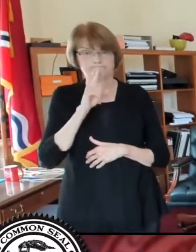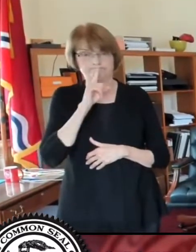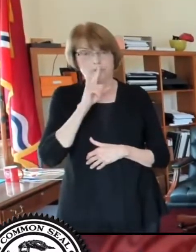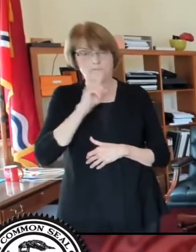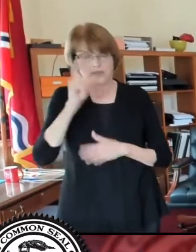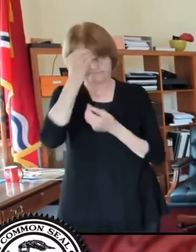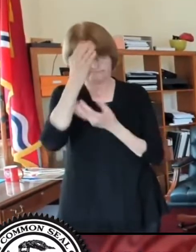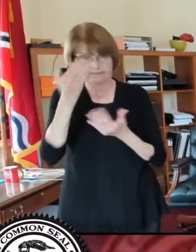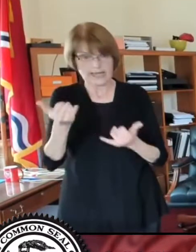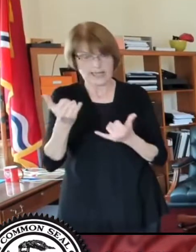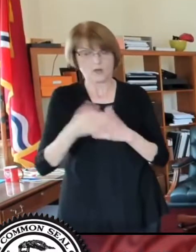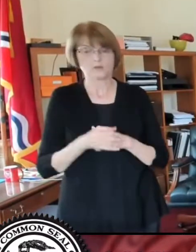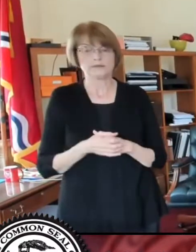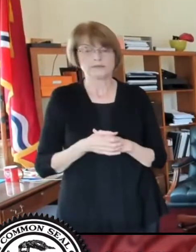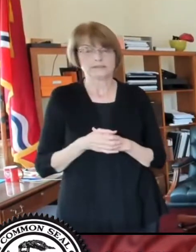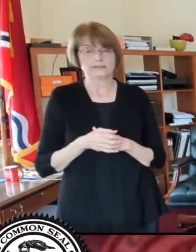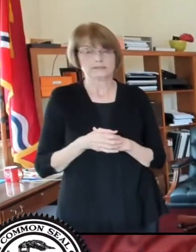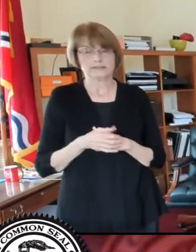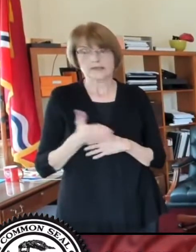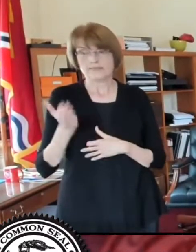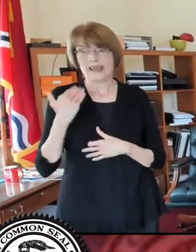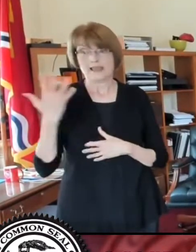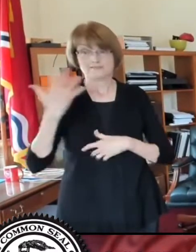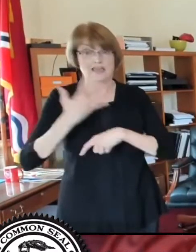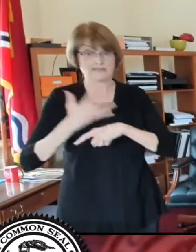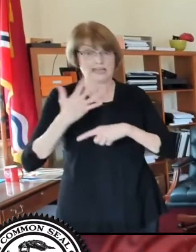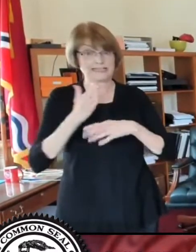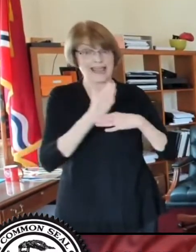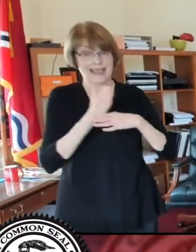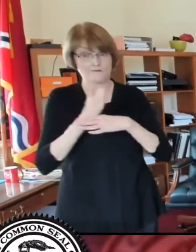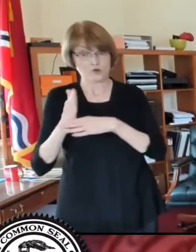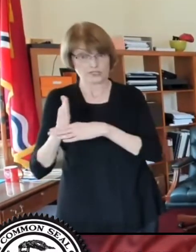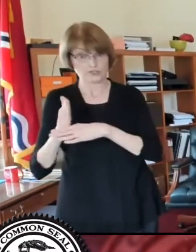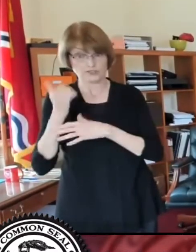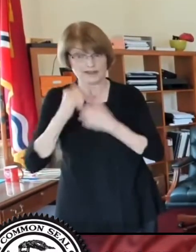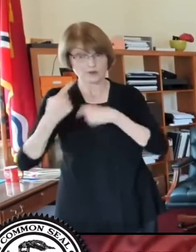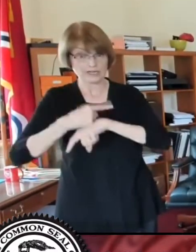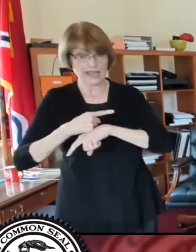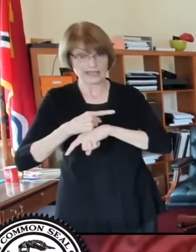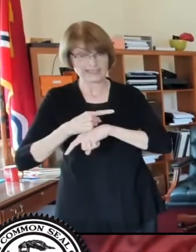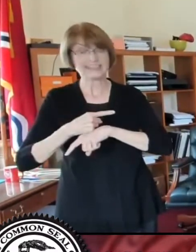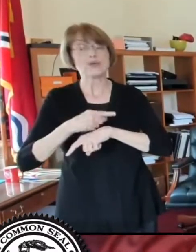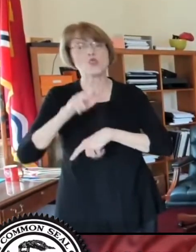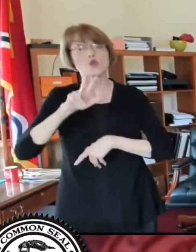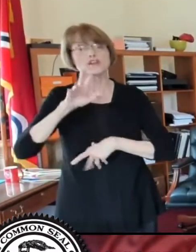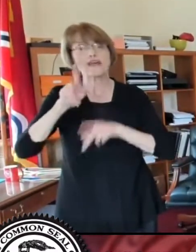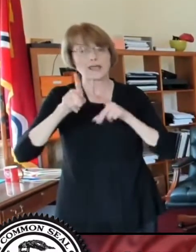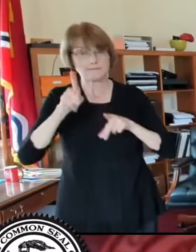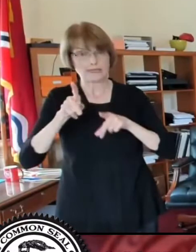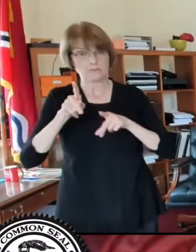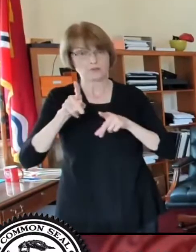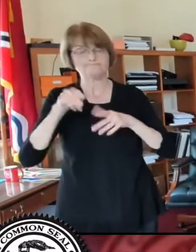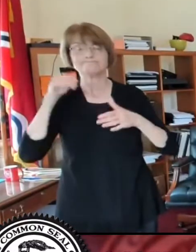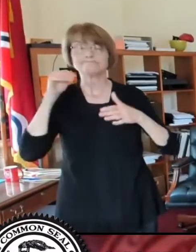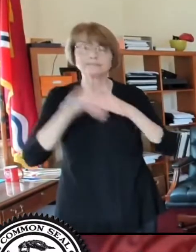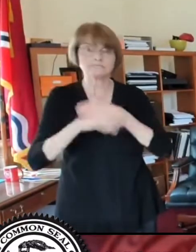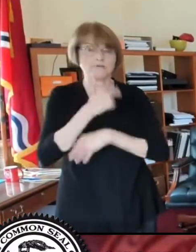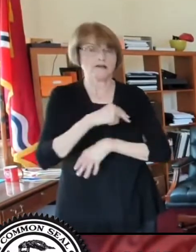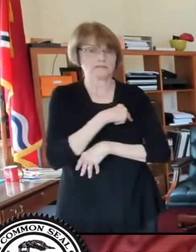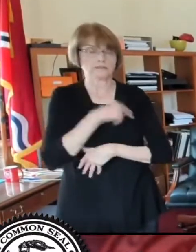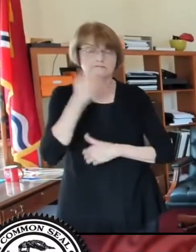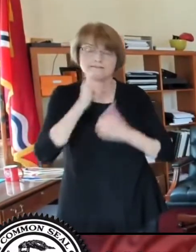had an average over about the last 5 days of almost 35 people a day admitted to the